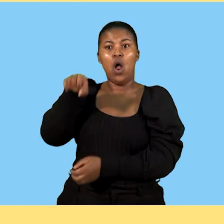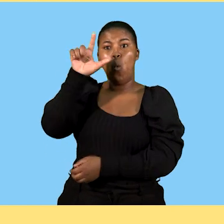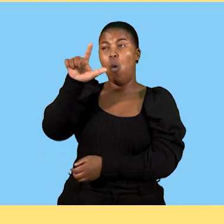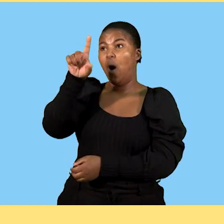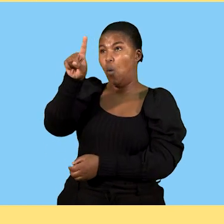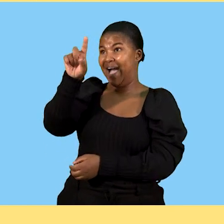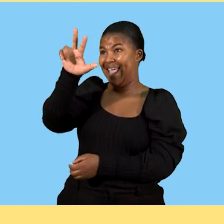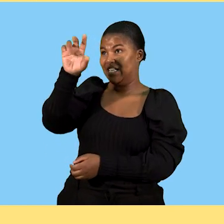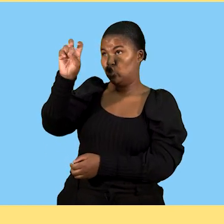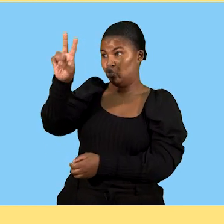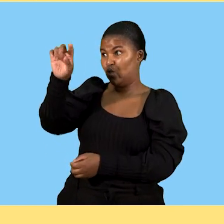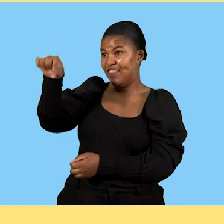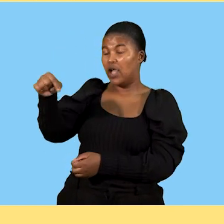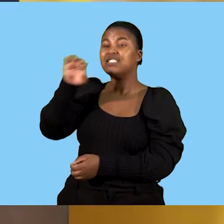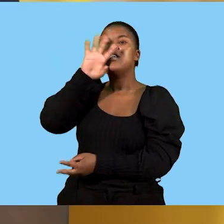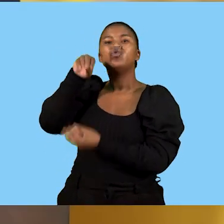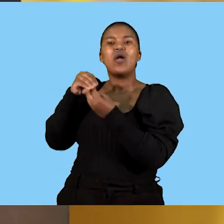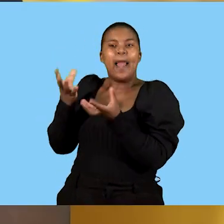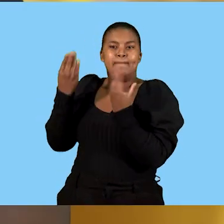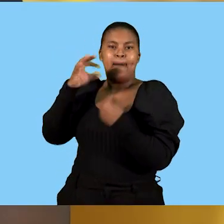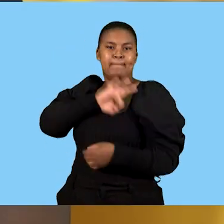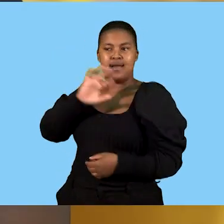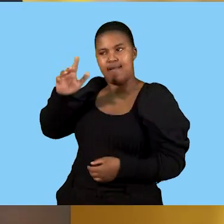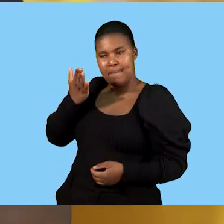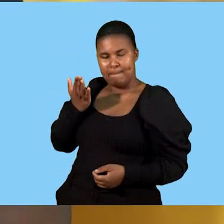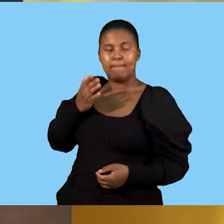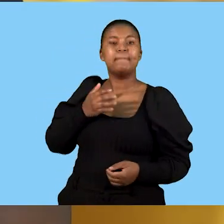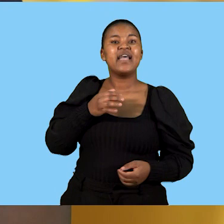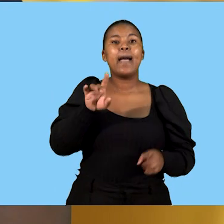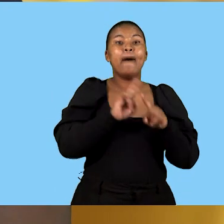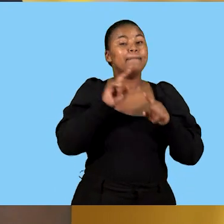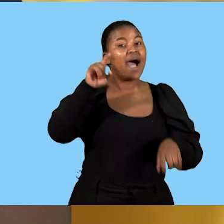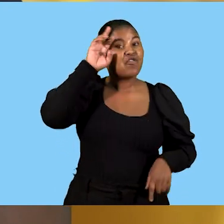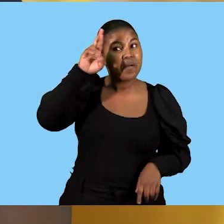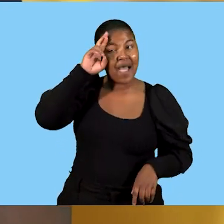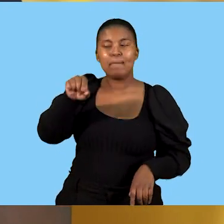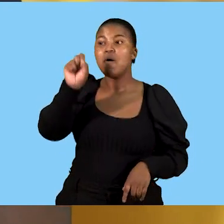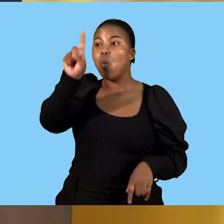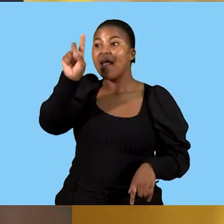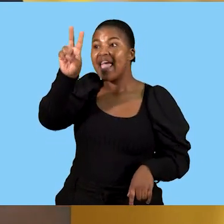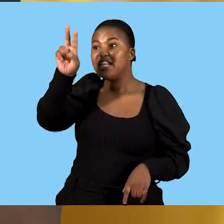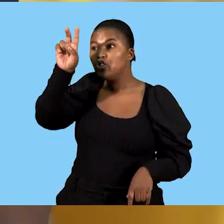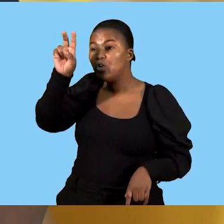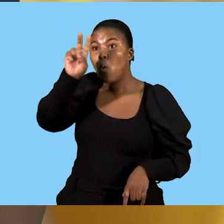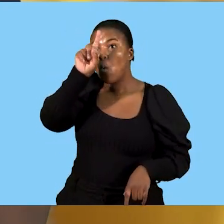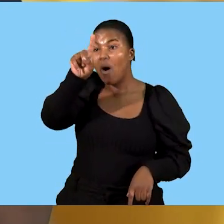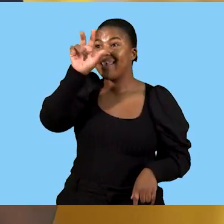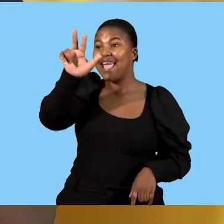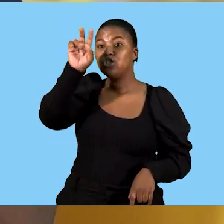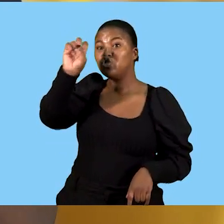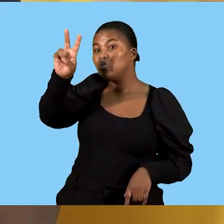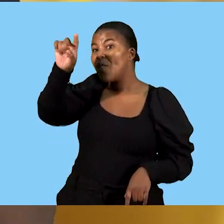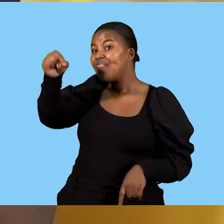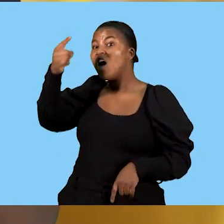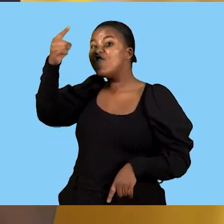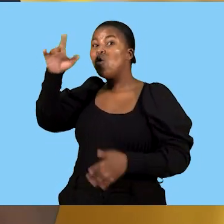total income that we have received. But remember, this is for 13 months. And we need to remain